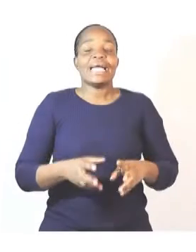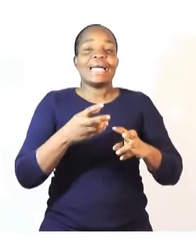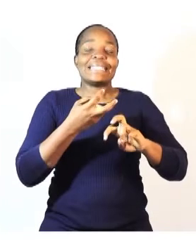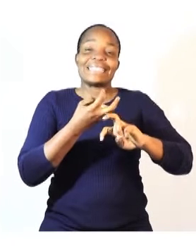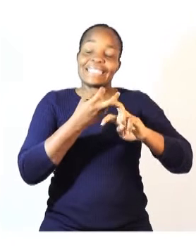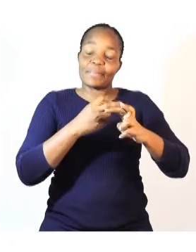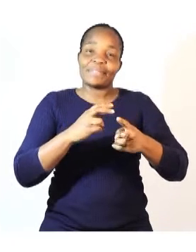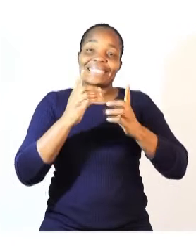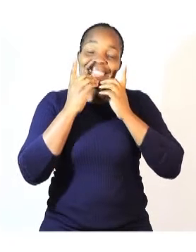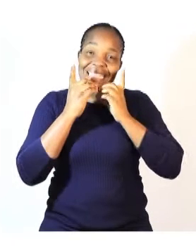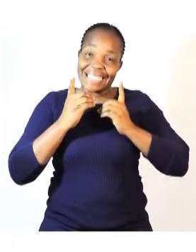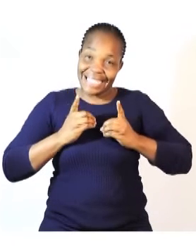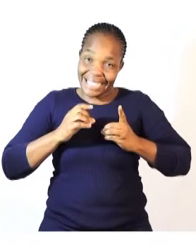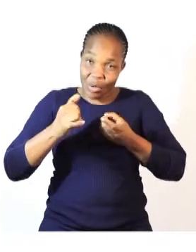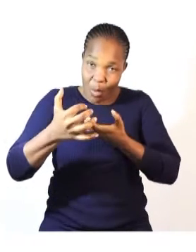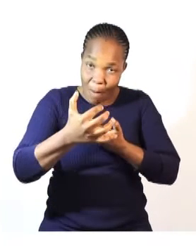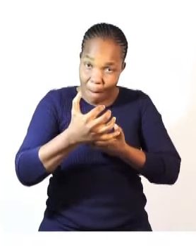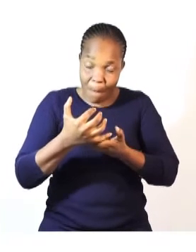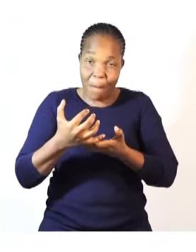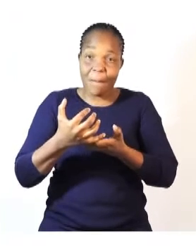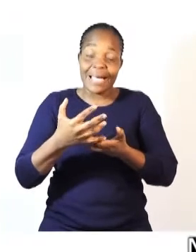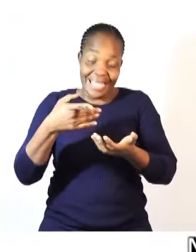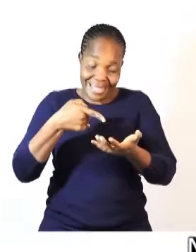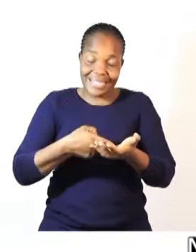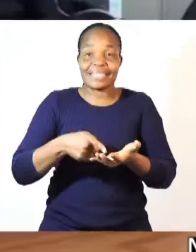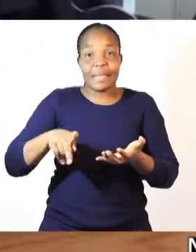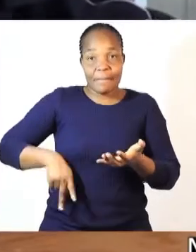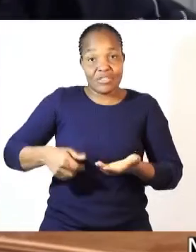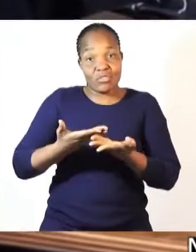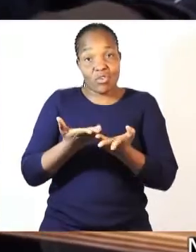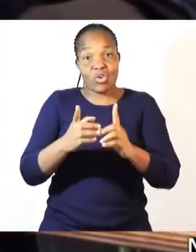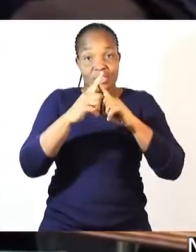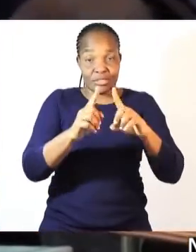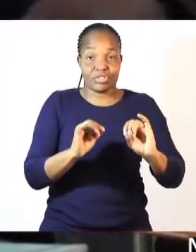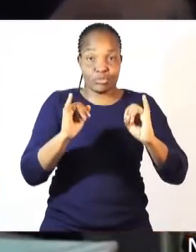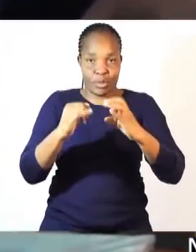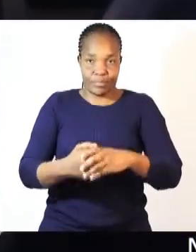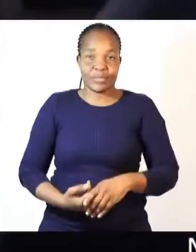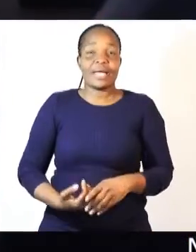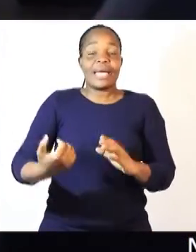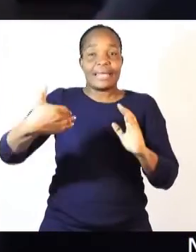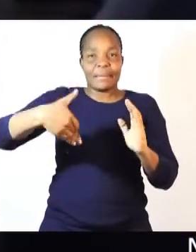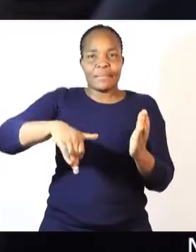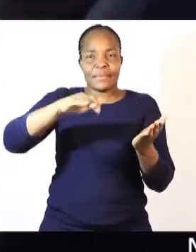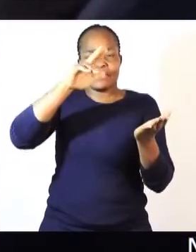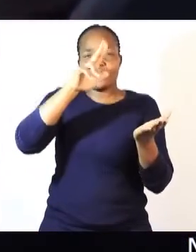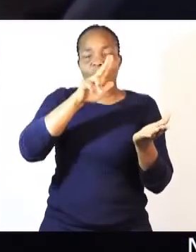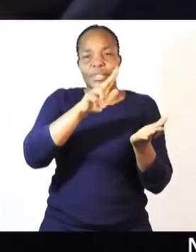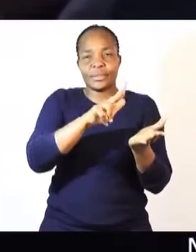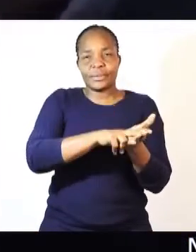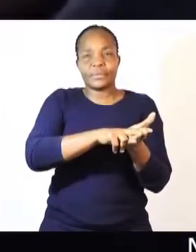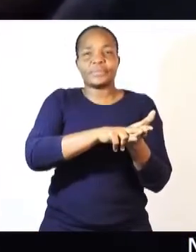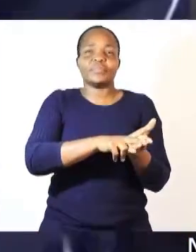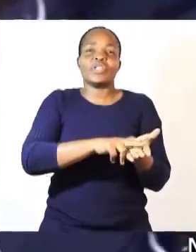Disability disaggregated data benefits all. Namibia signed and ratified the United Nations Convention on the Rights